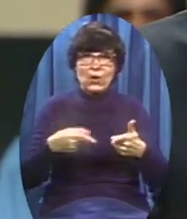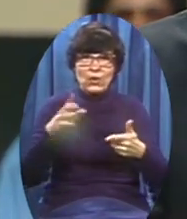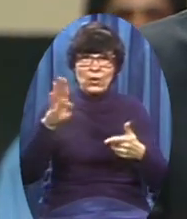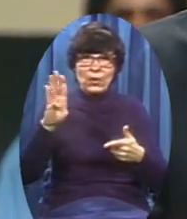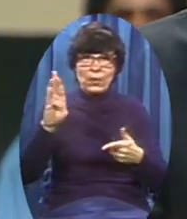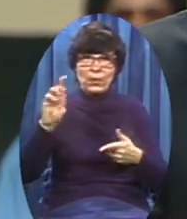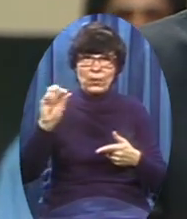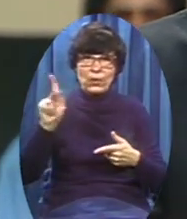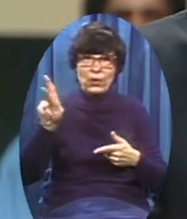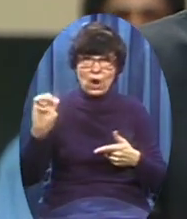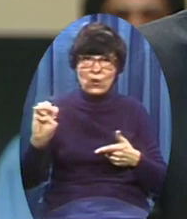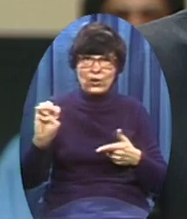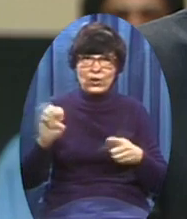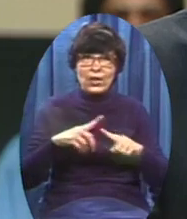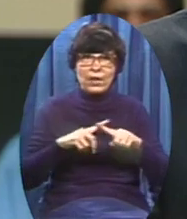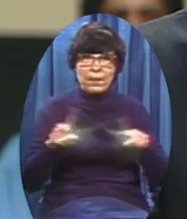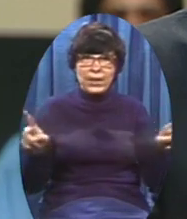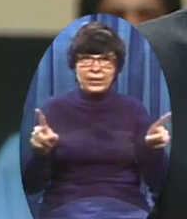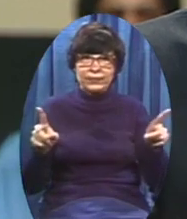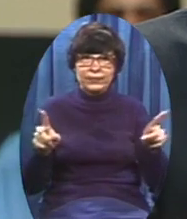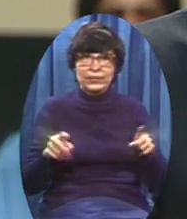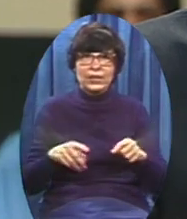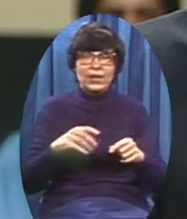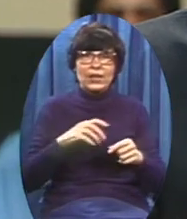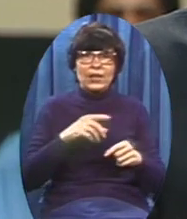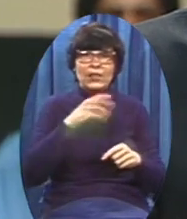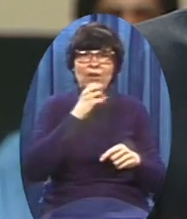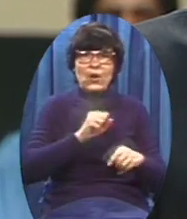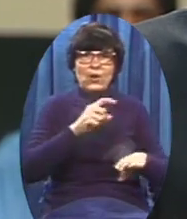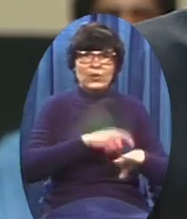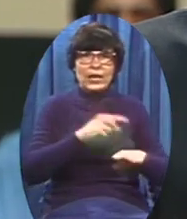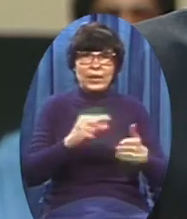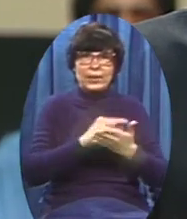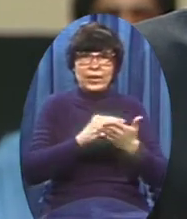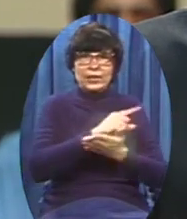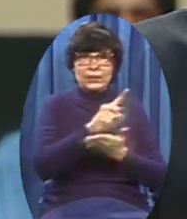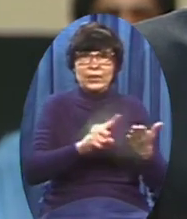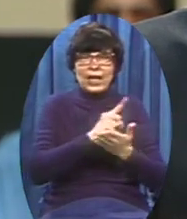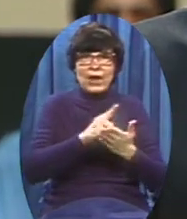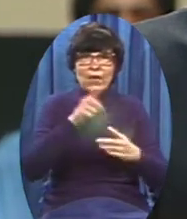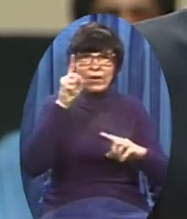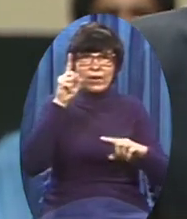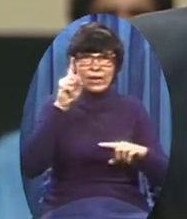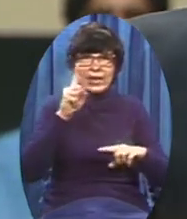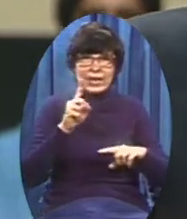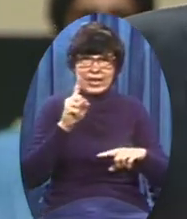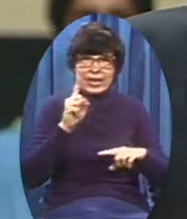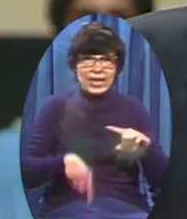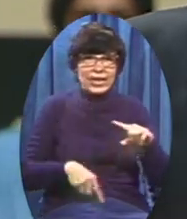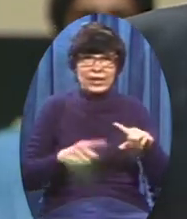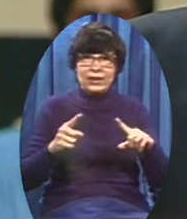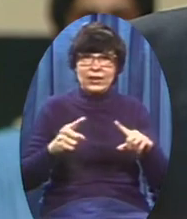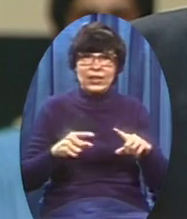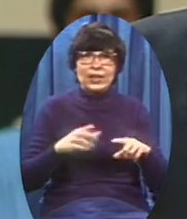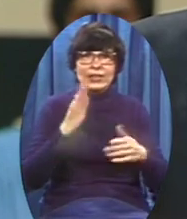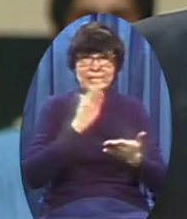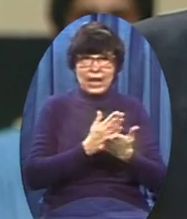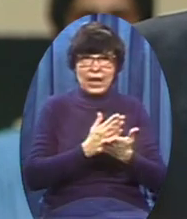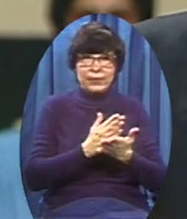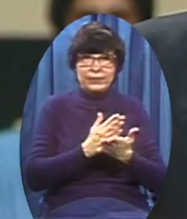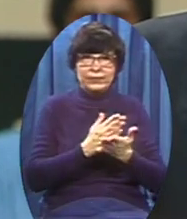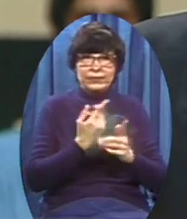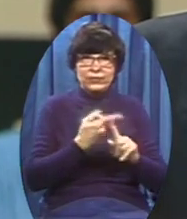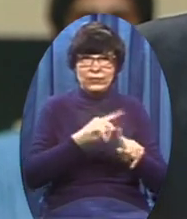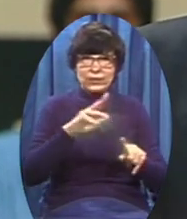Brother Jerry and his program cannot afford to go off the air. And that's the way I feel from the bottom of my